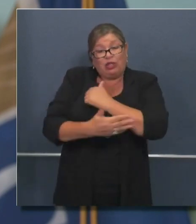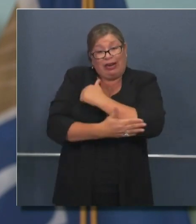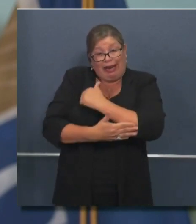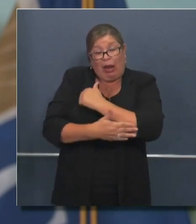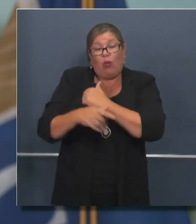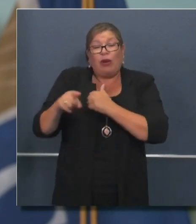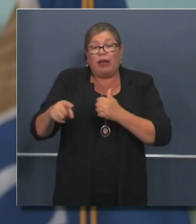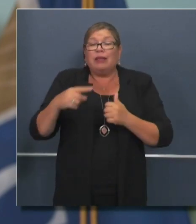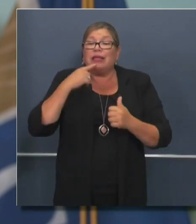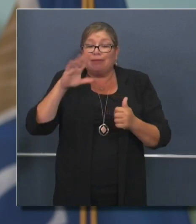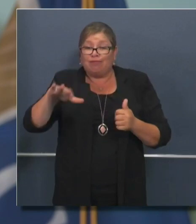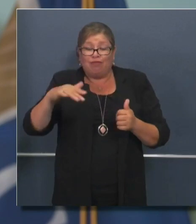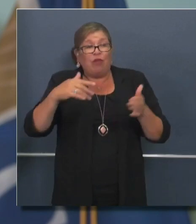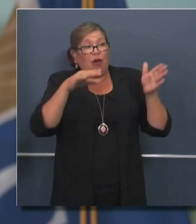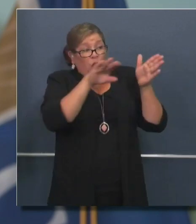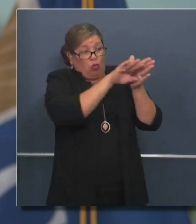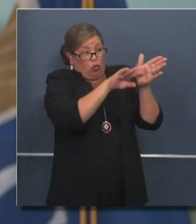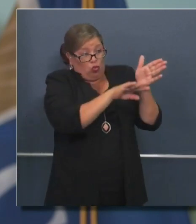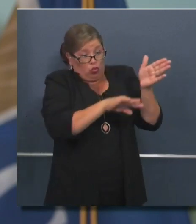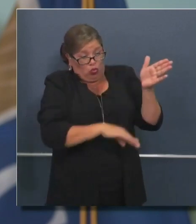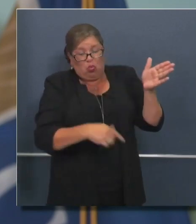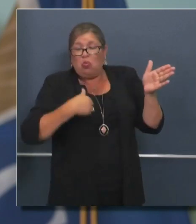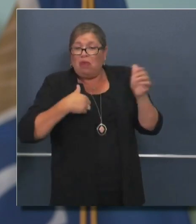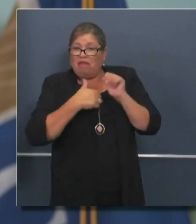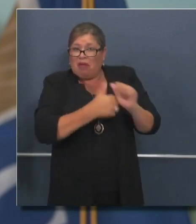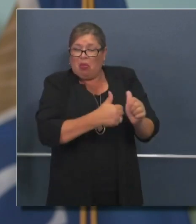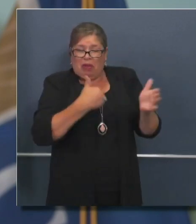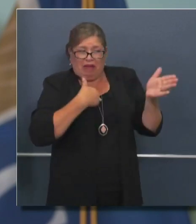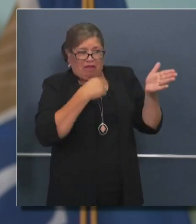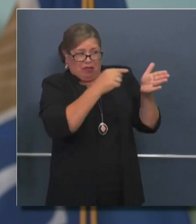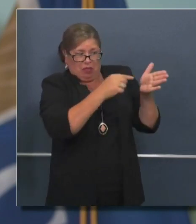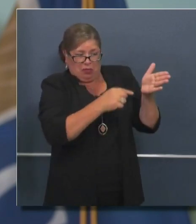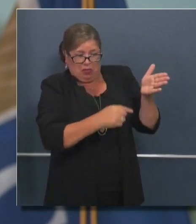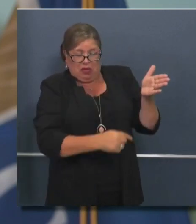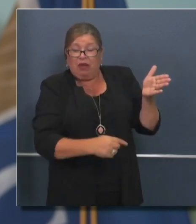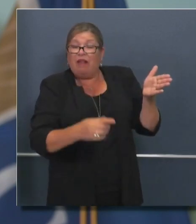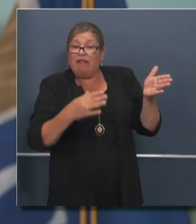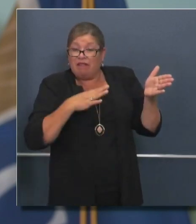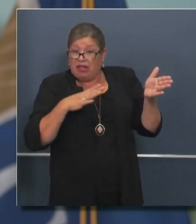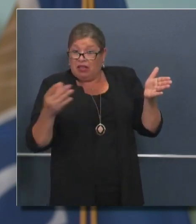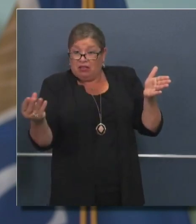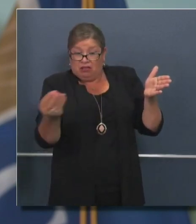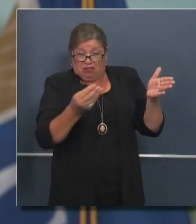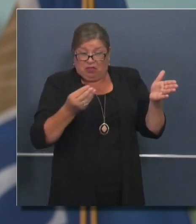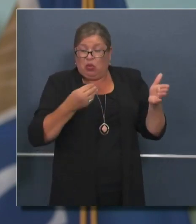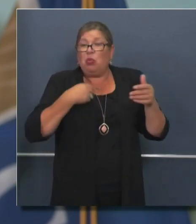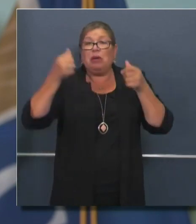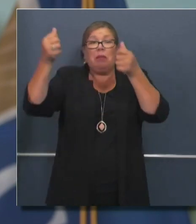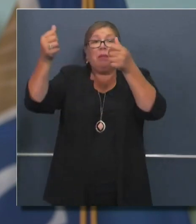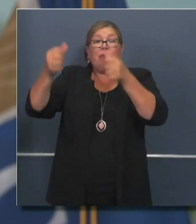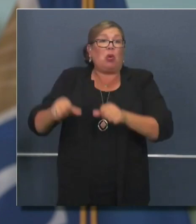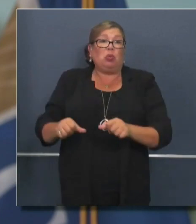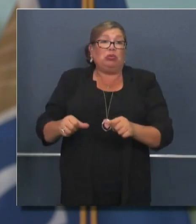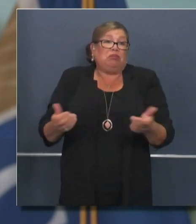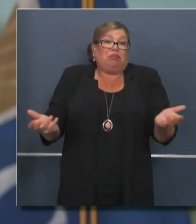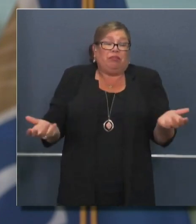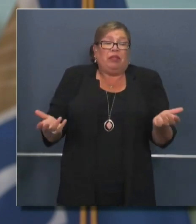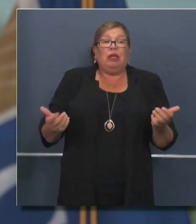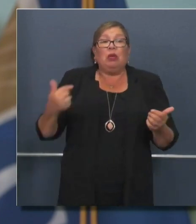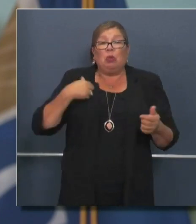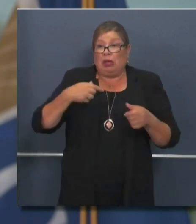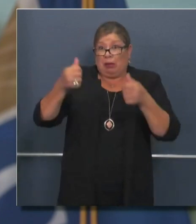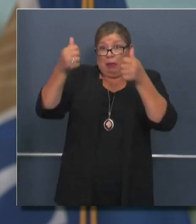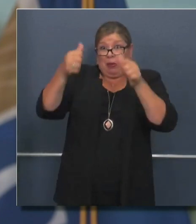about on many, many occasions, that we then post that on our website. And when we post it on the